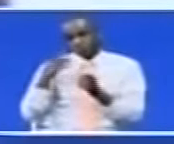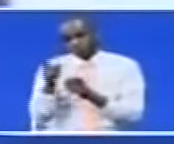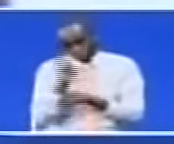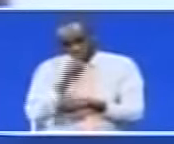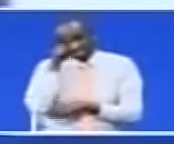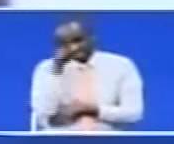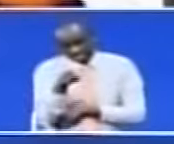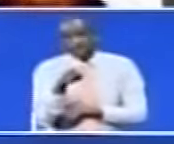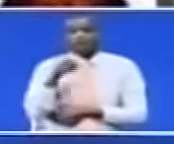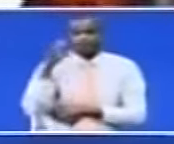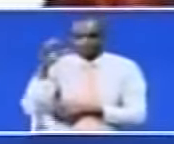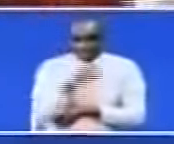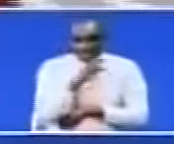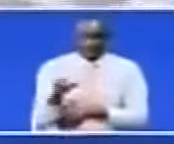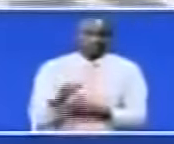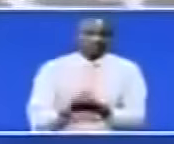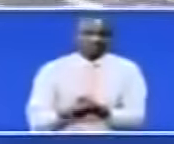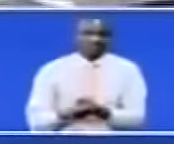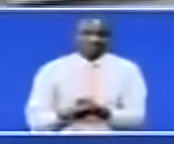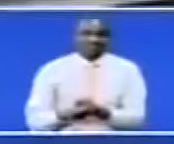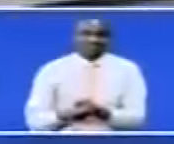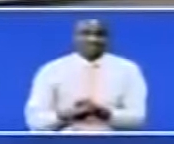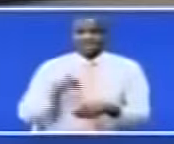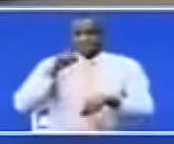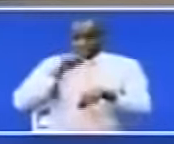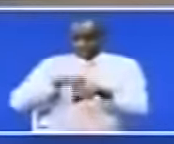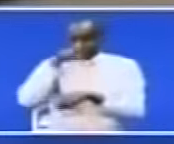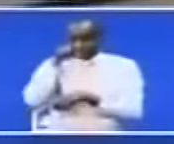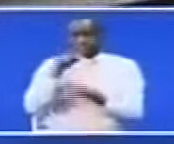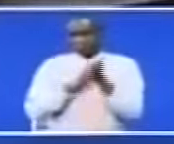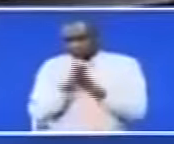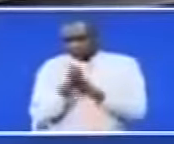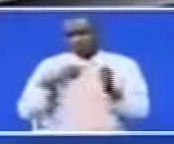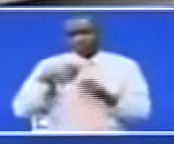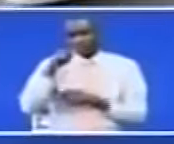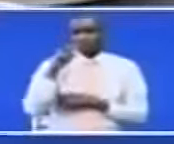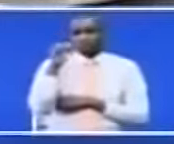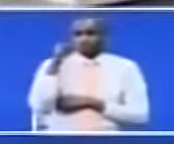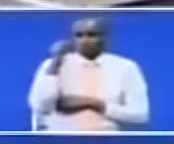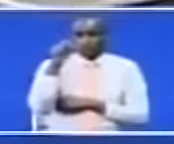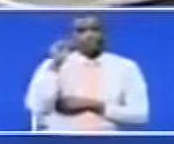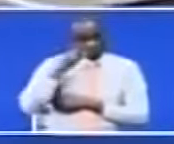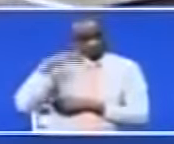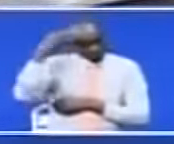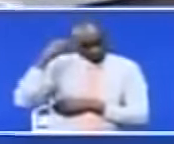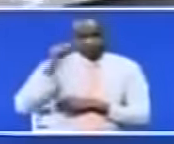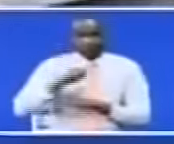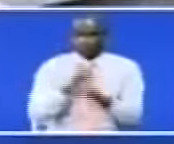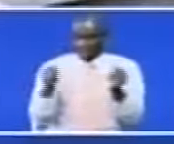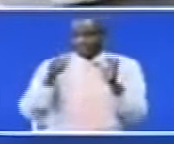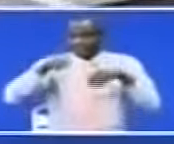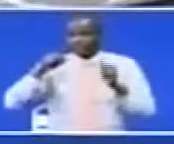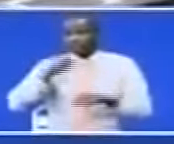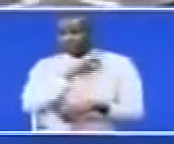use the crops for beer. The renewed enthusiasm in sorghum could mean better days ahead for not only